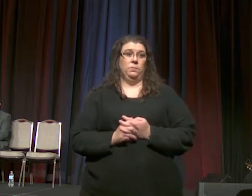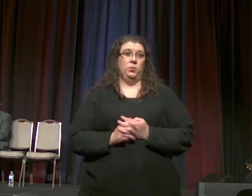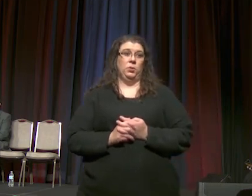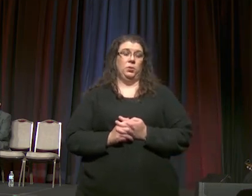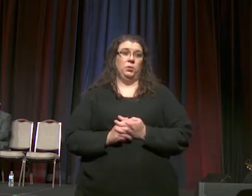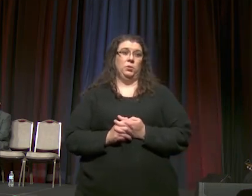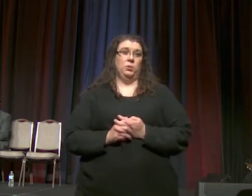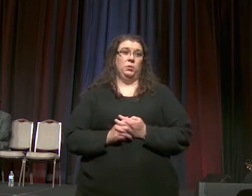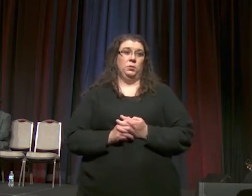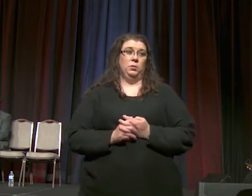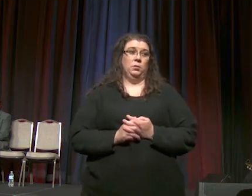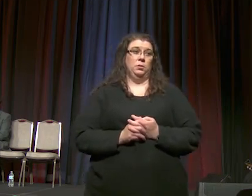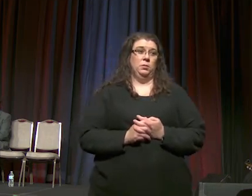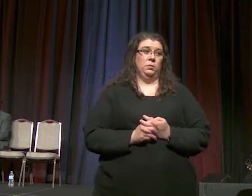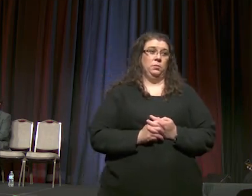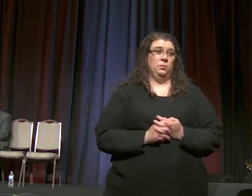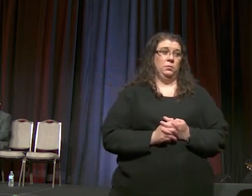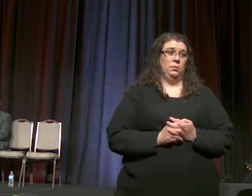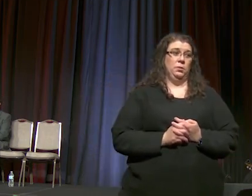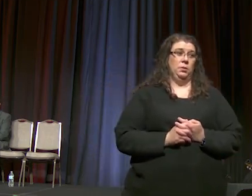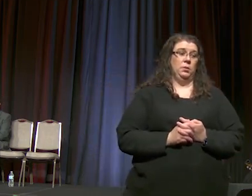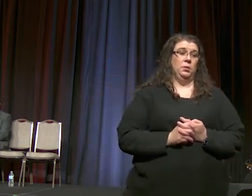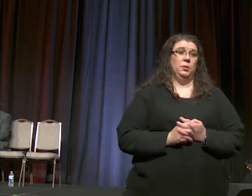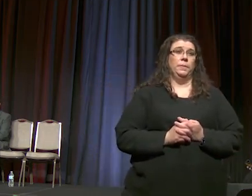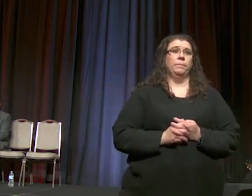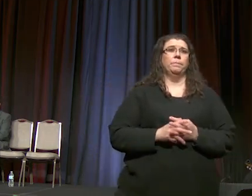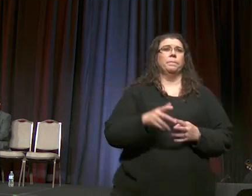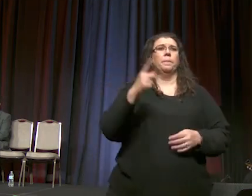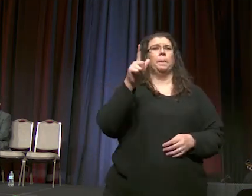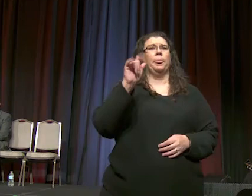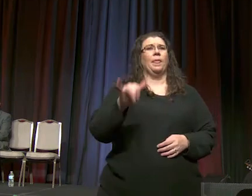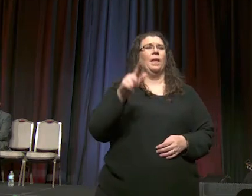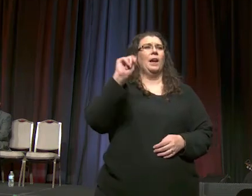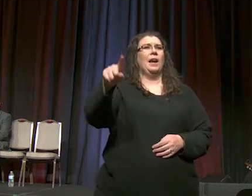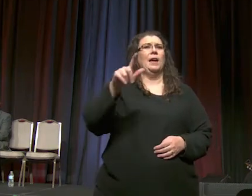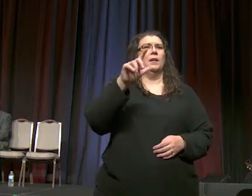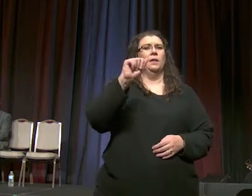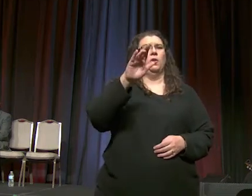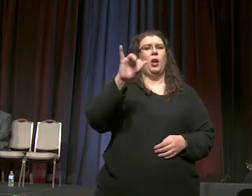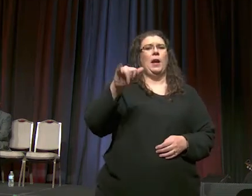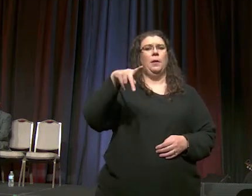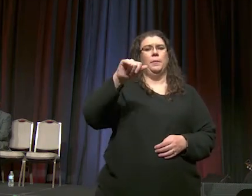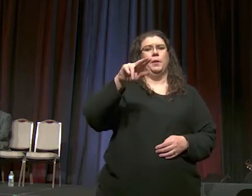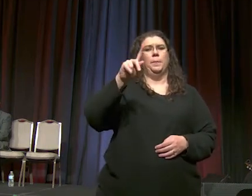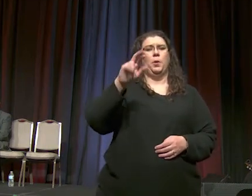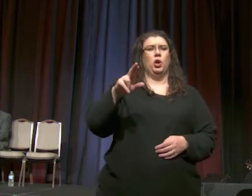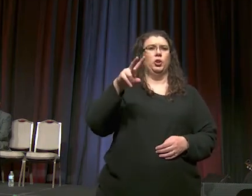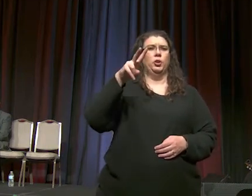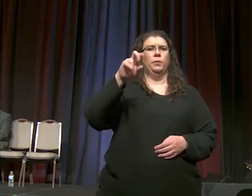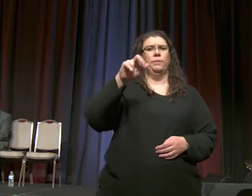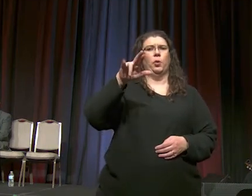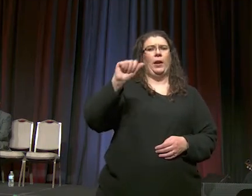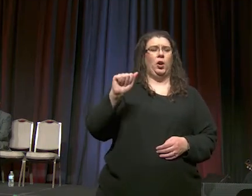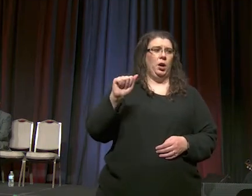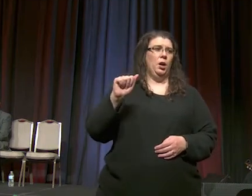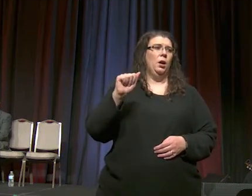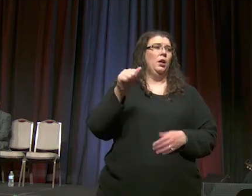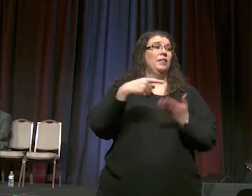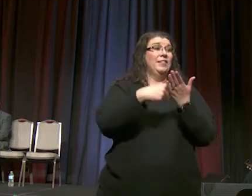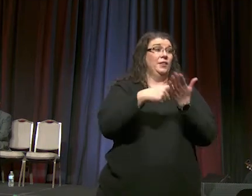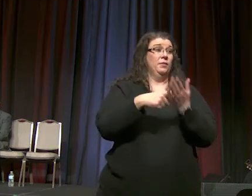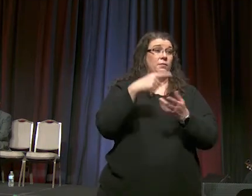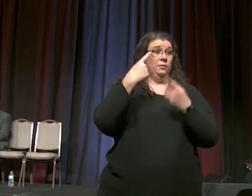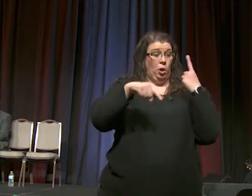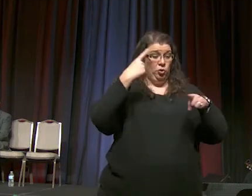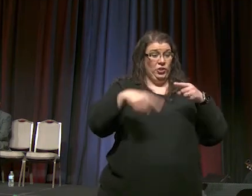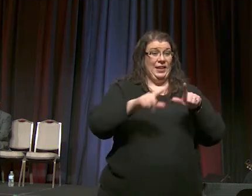Sir. Lonnie Brooks, Lay, Alaska. A question for Abby Parker Herrera. The negotiating team